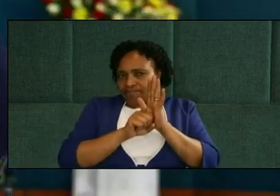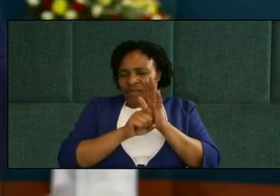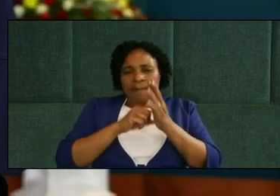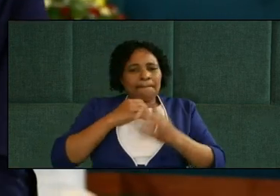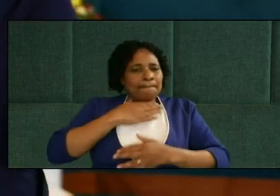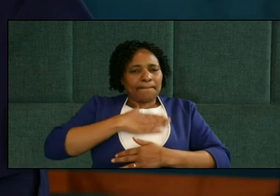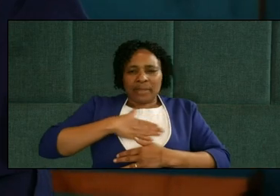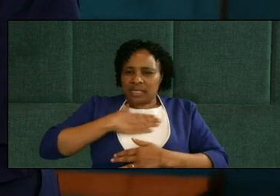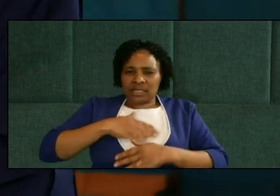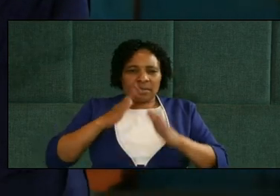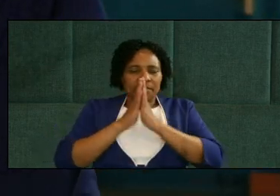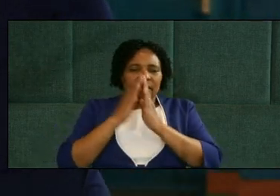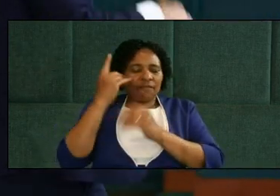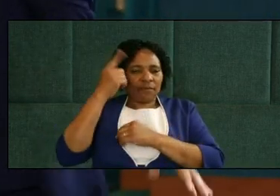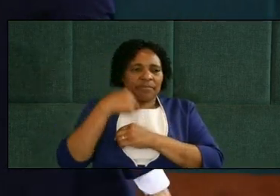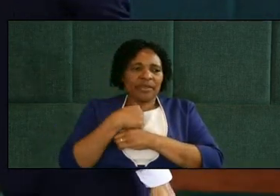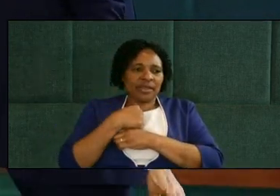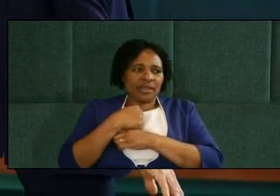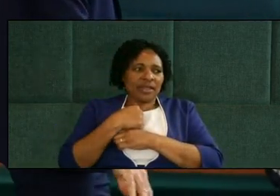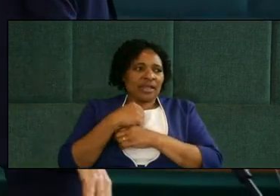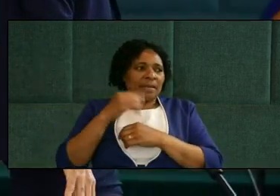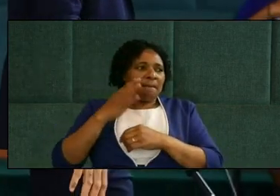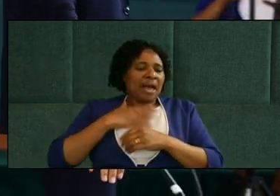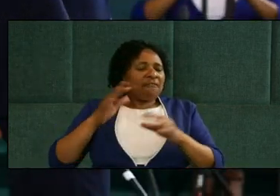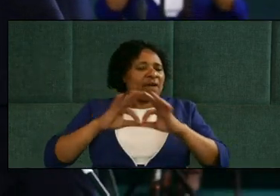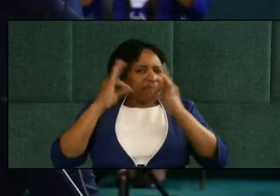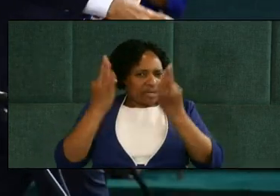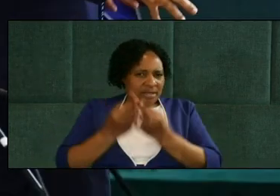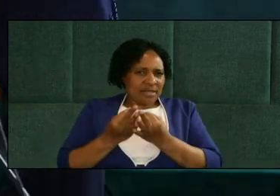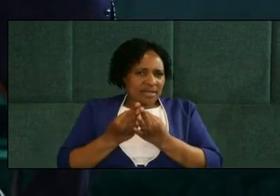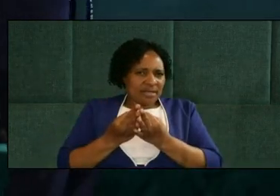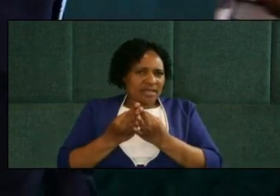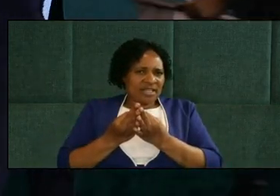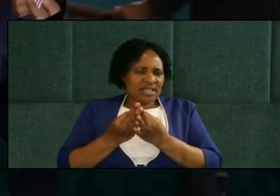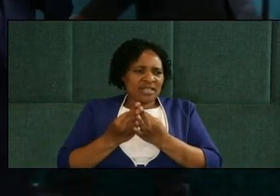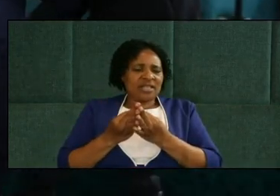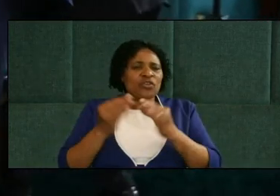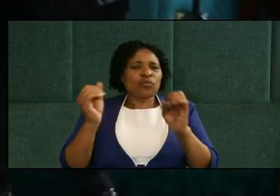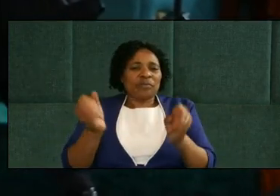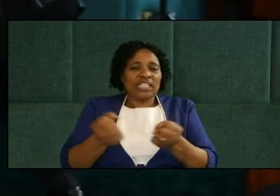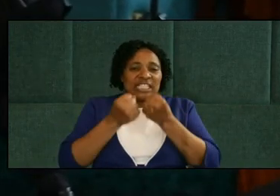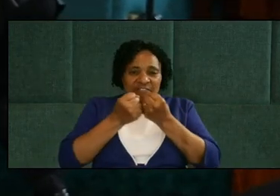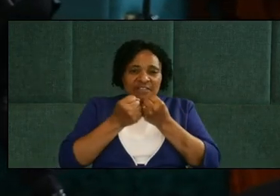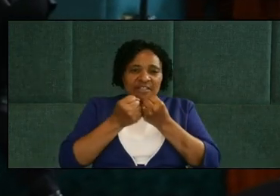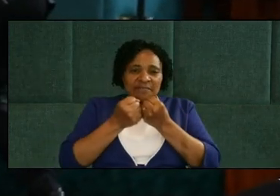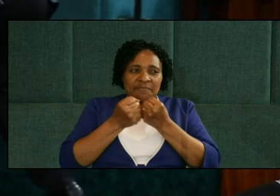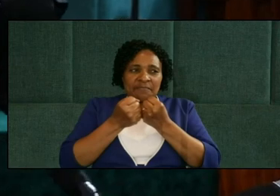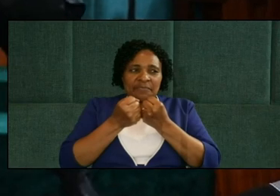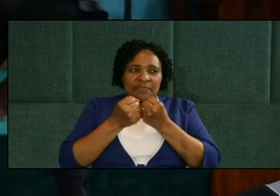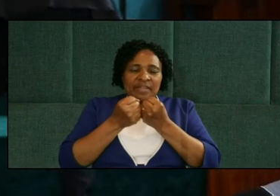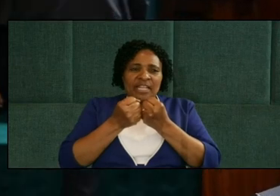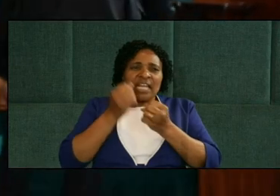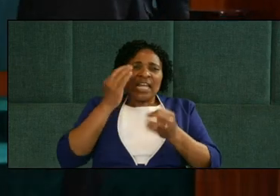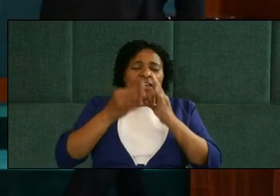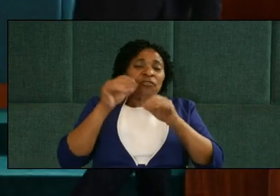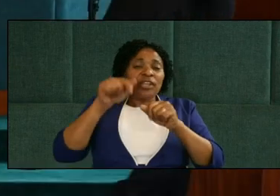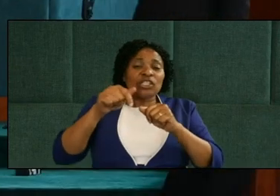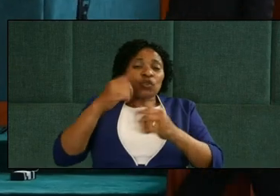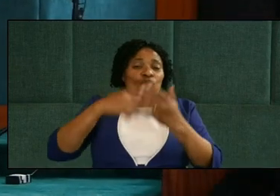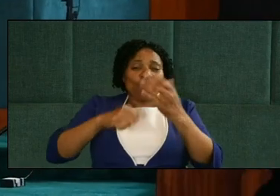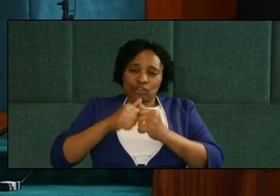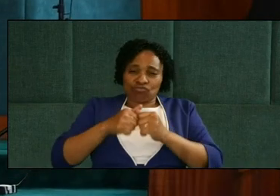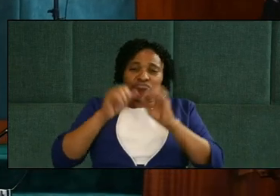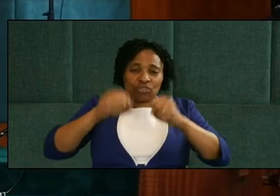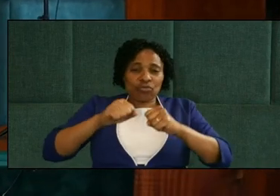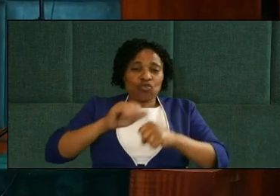Please pray for me and my family that we can be saved before the storm. If that describes you, can I ask you just to raise your hand? I'll